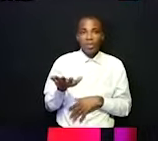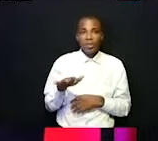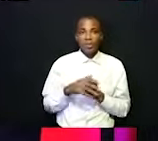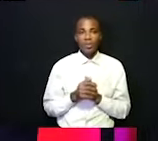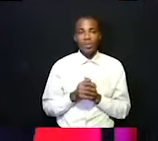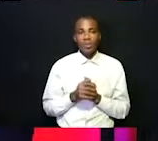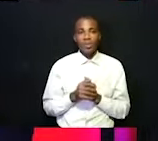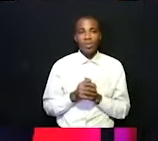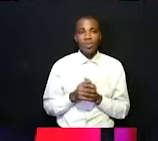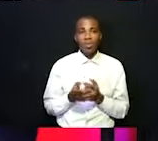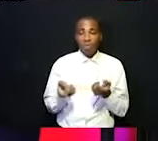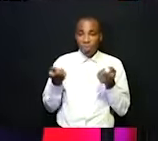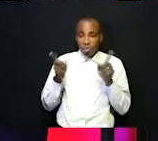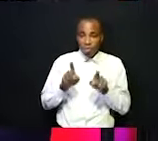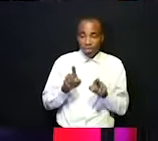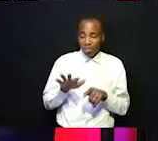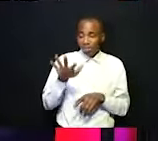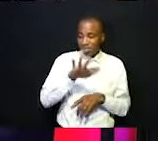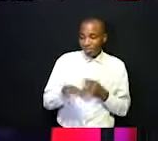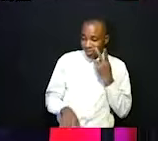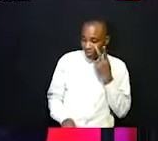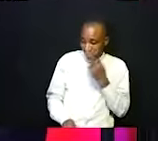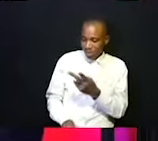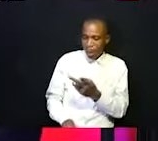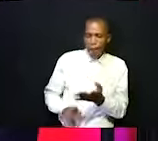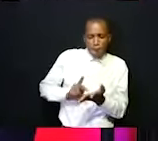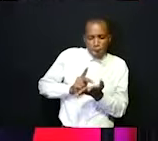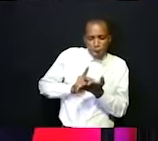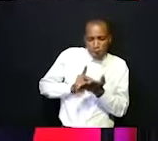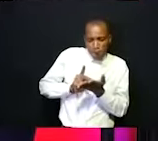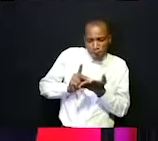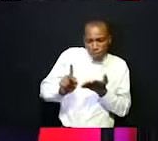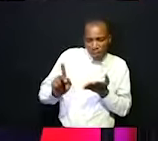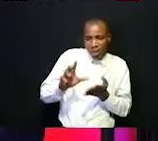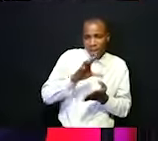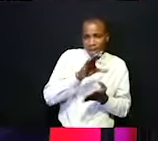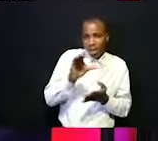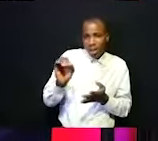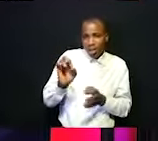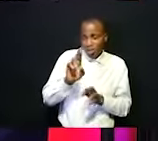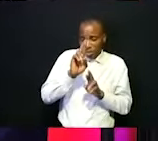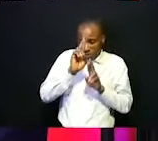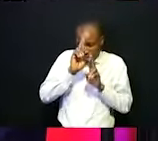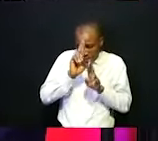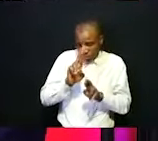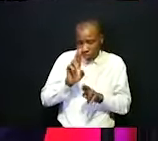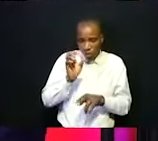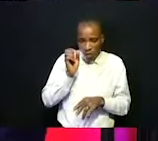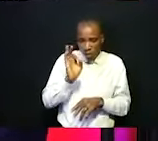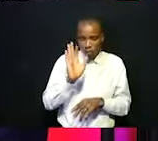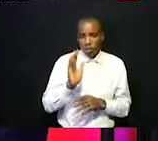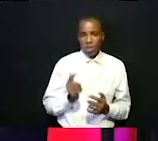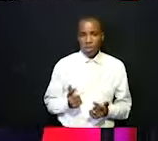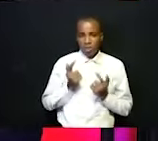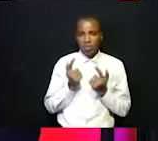Now wait. When they what? See the purity and reverence of your life. When